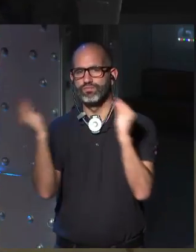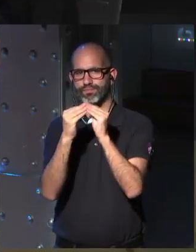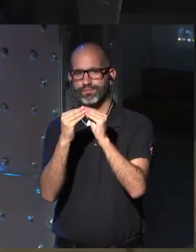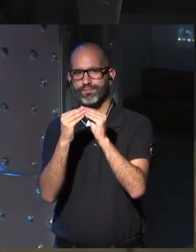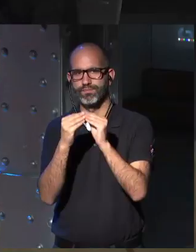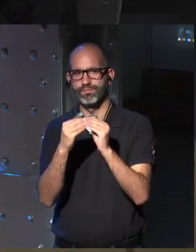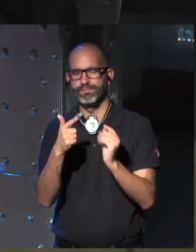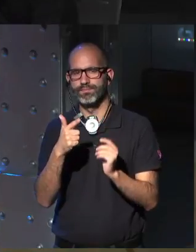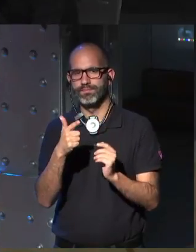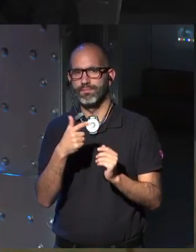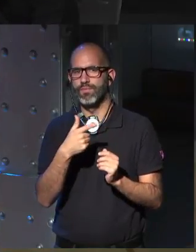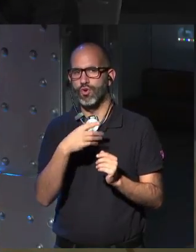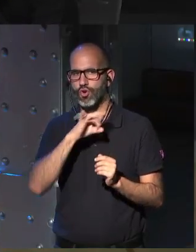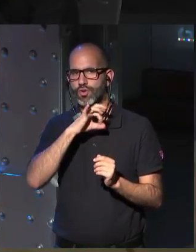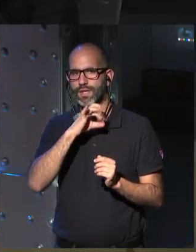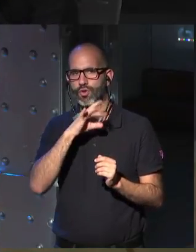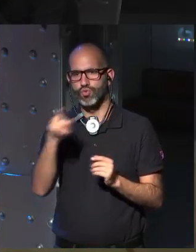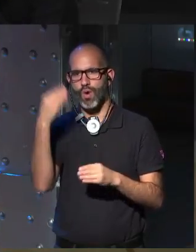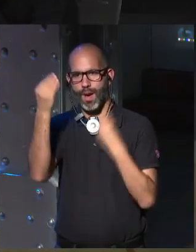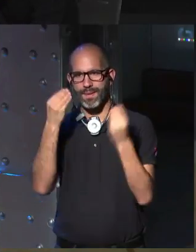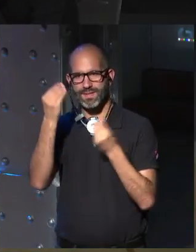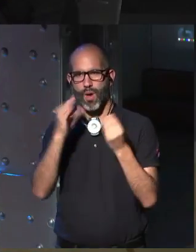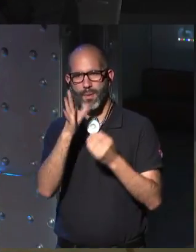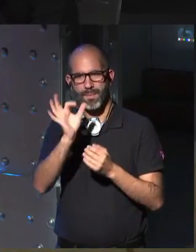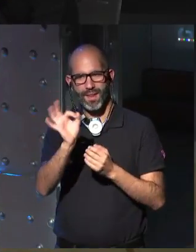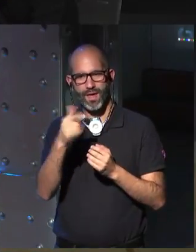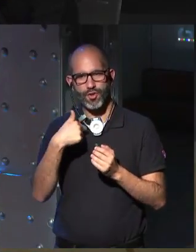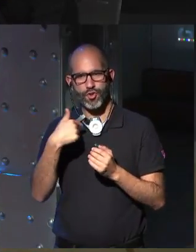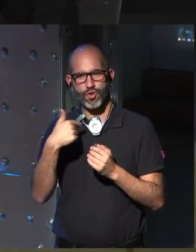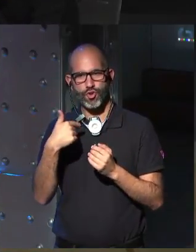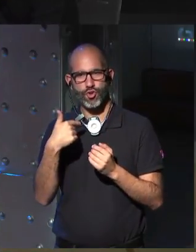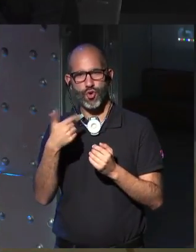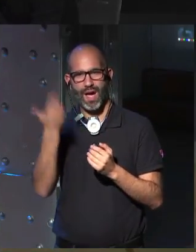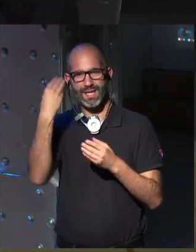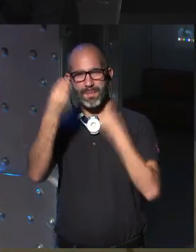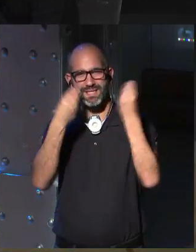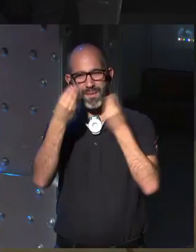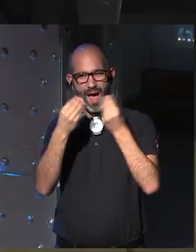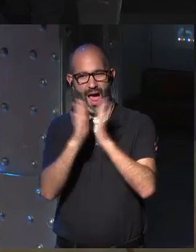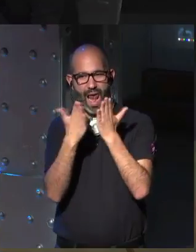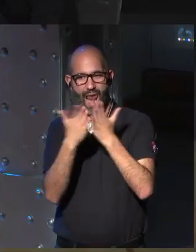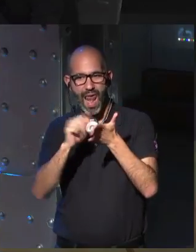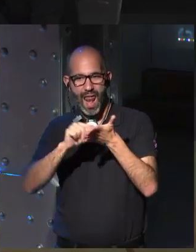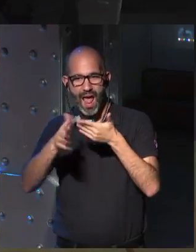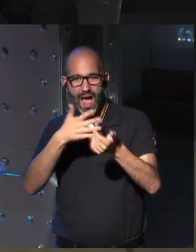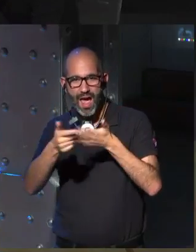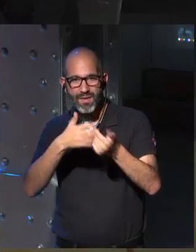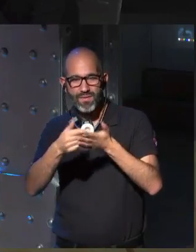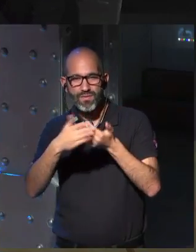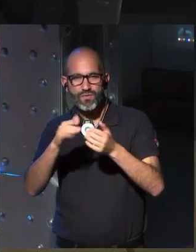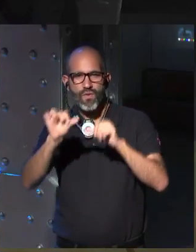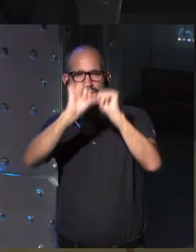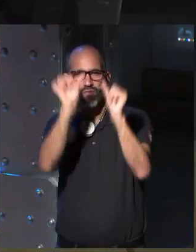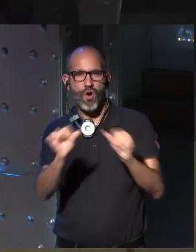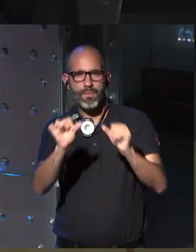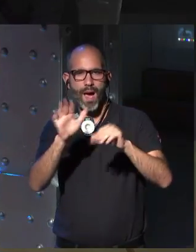because that's the way I saw it. I saw this book as being more about music, but being about what our appreciation of music says about